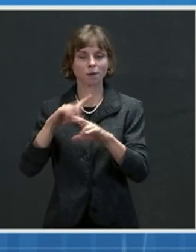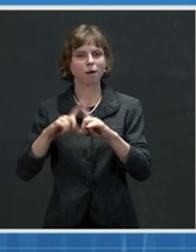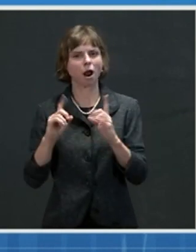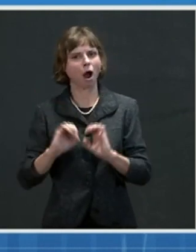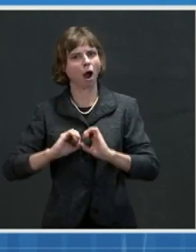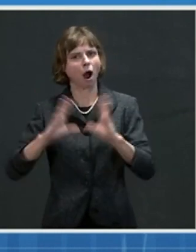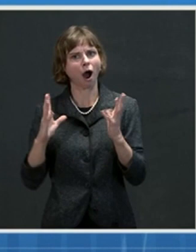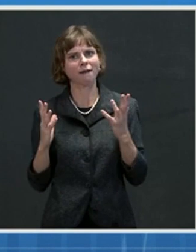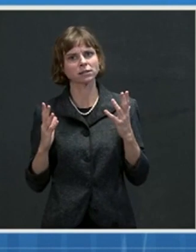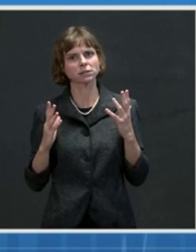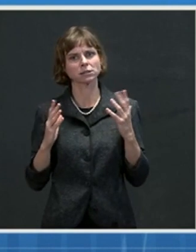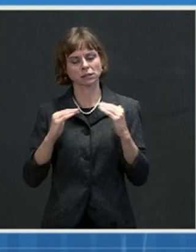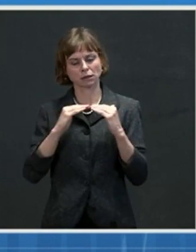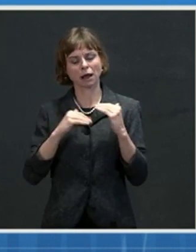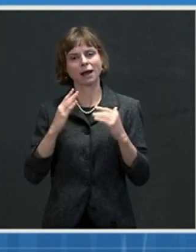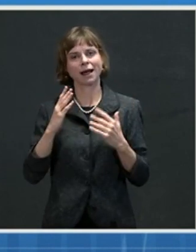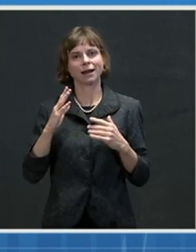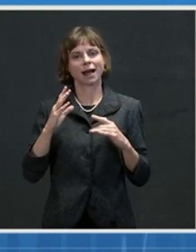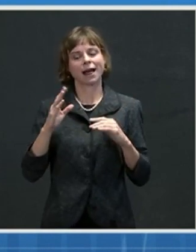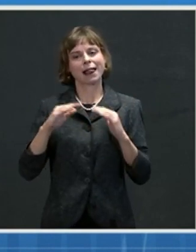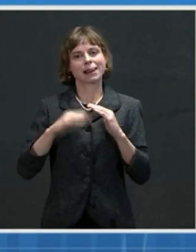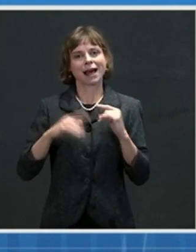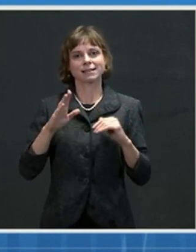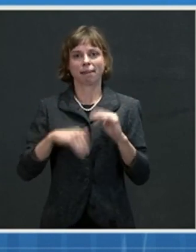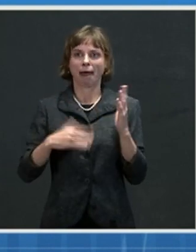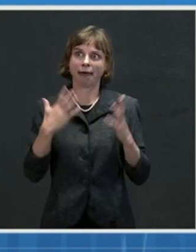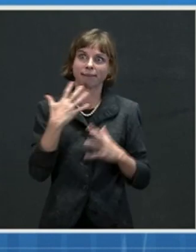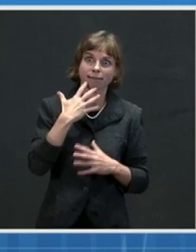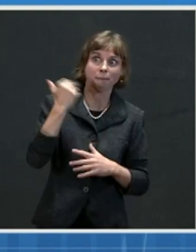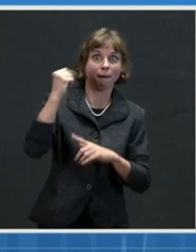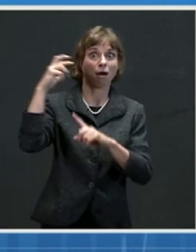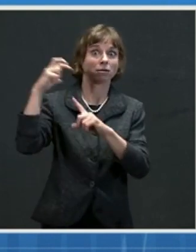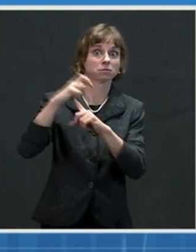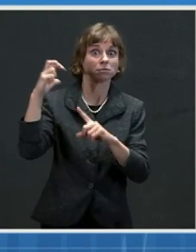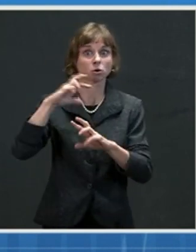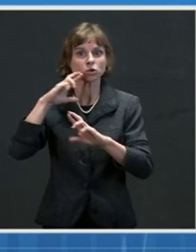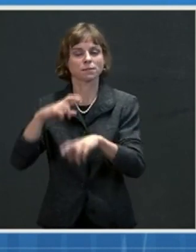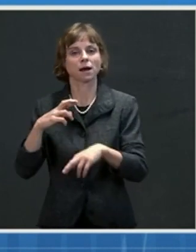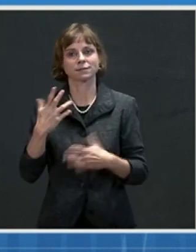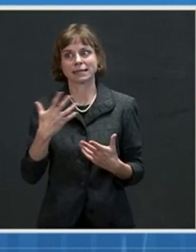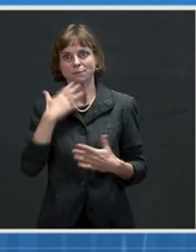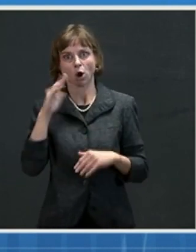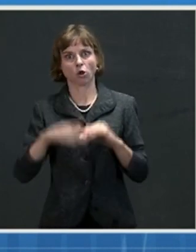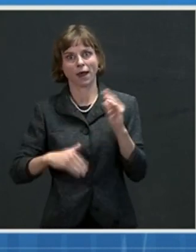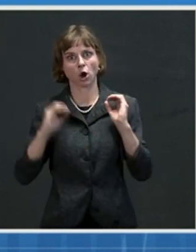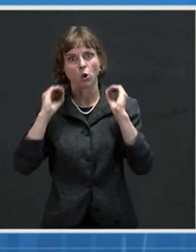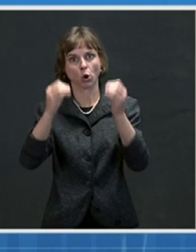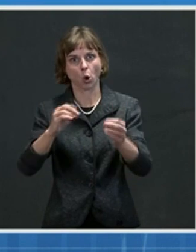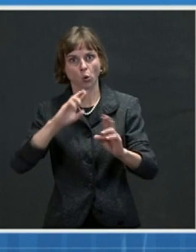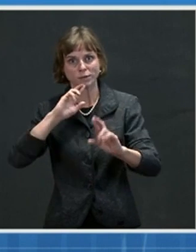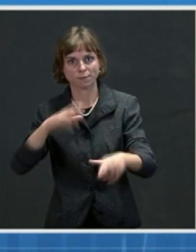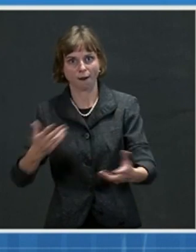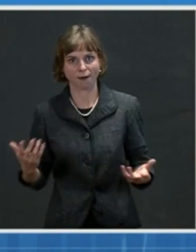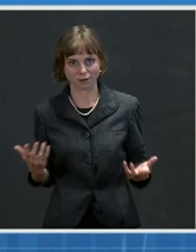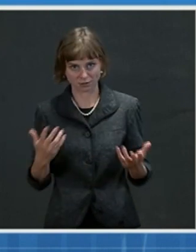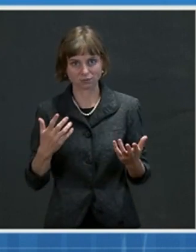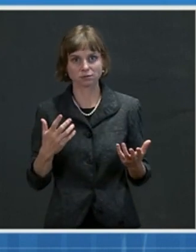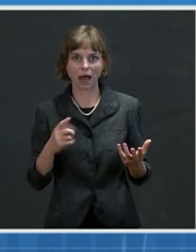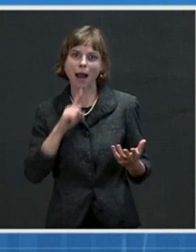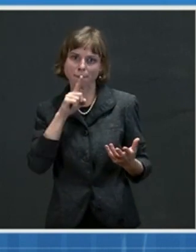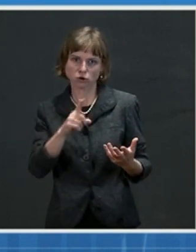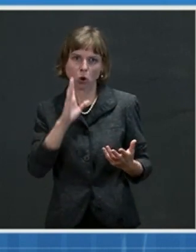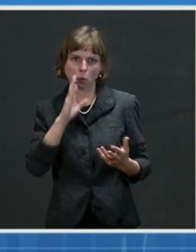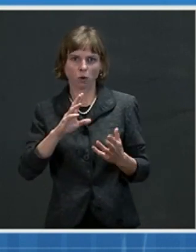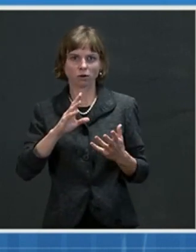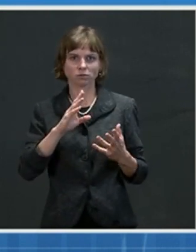less than optimum response is much better than no response at all. And I'm sure we'll be getting back to this